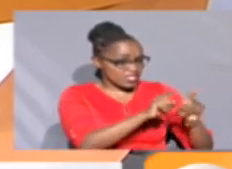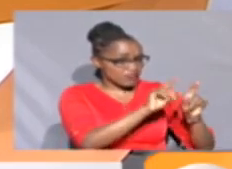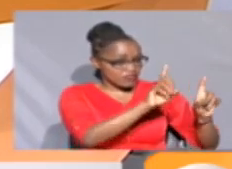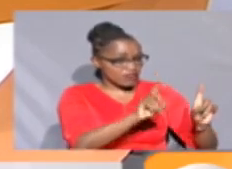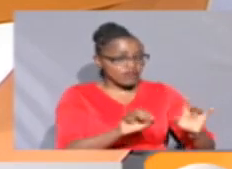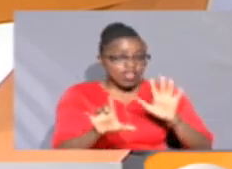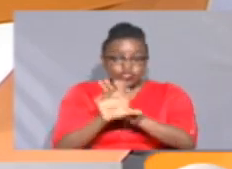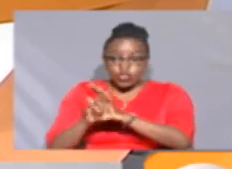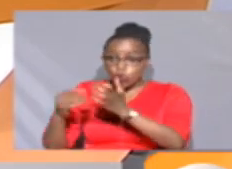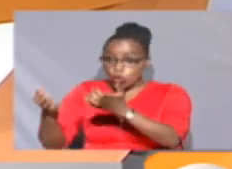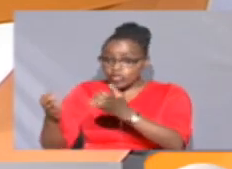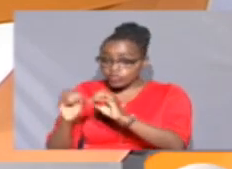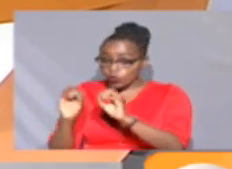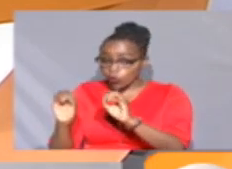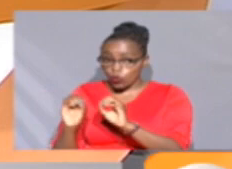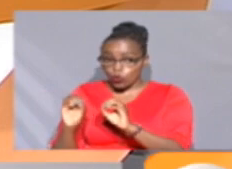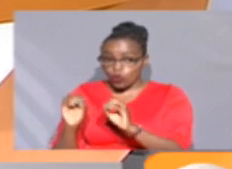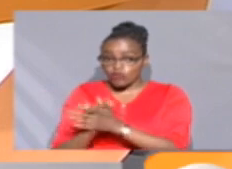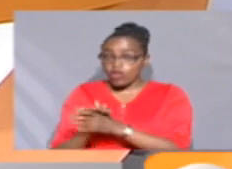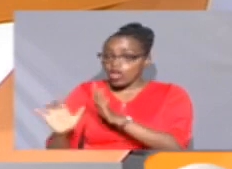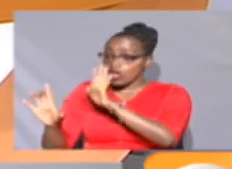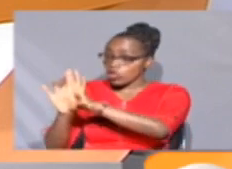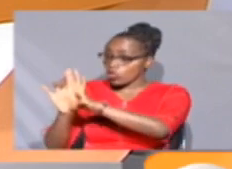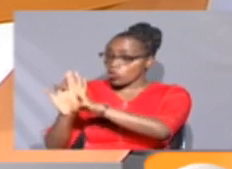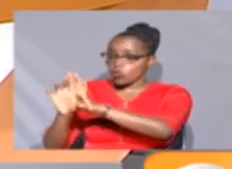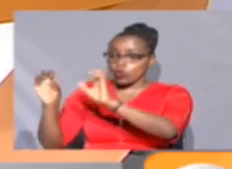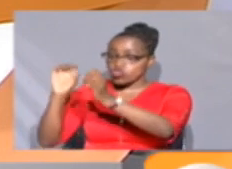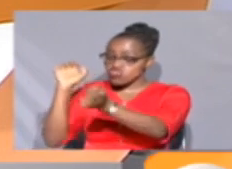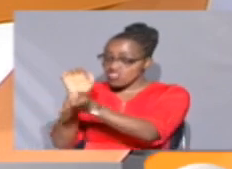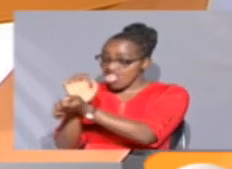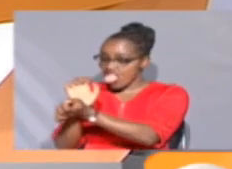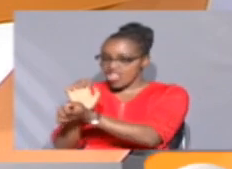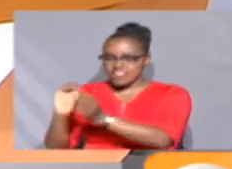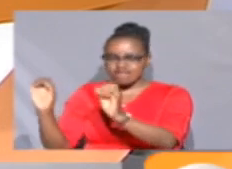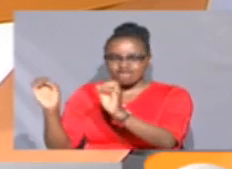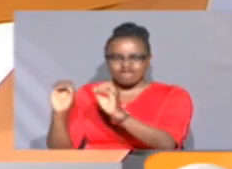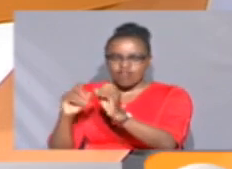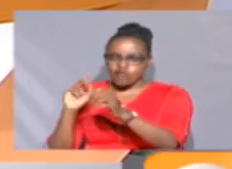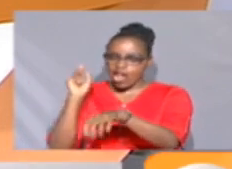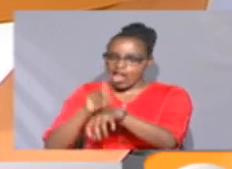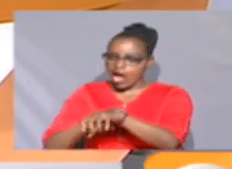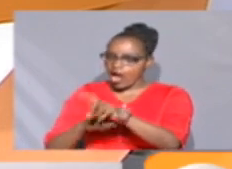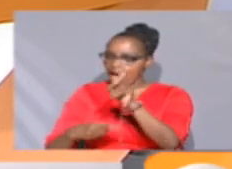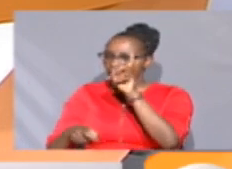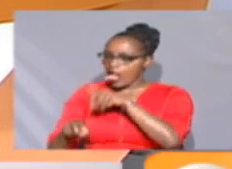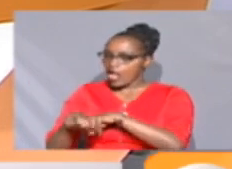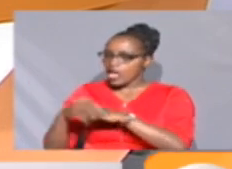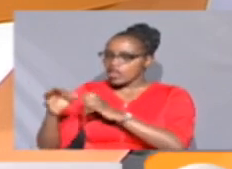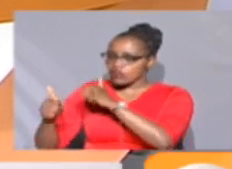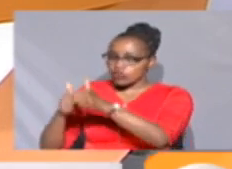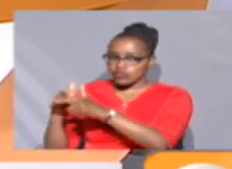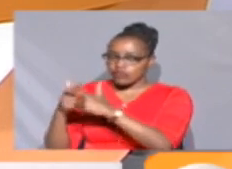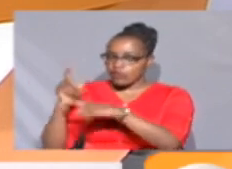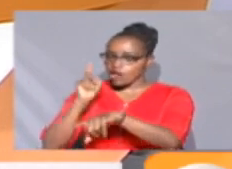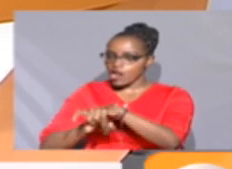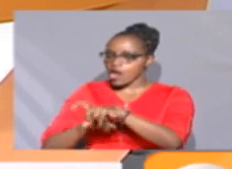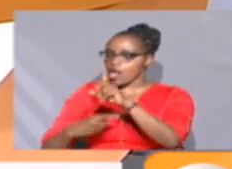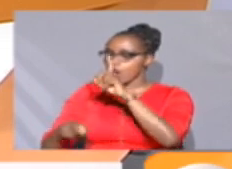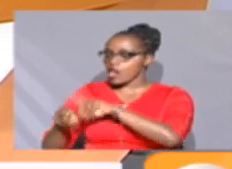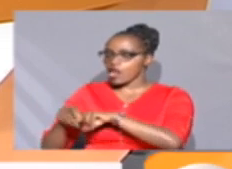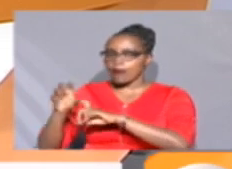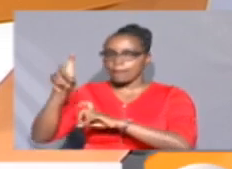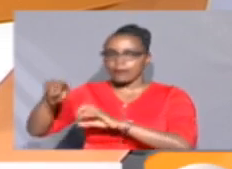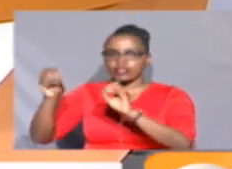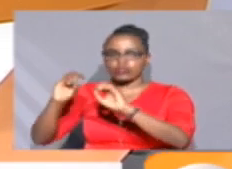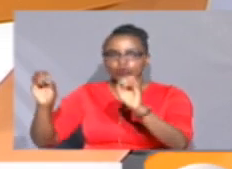not require that you handcuff people. The law doesn't. Unless a person is resisting arrest, you have no reason even to put handcuff. So you're